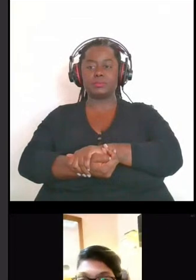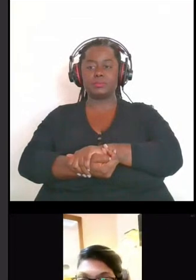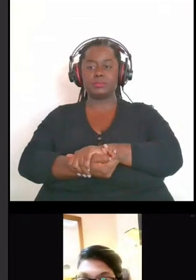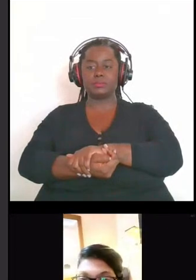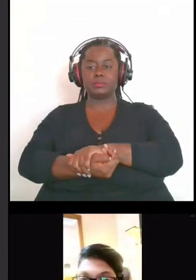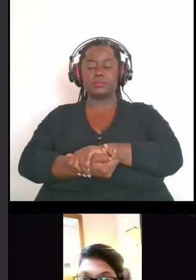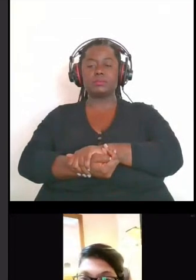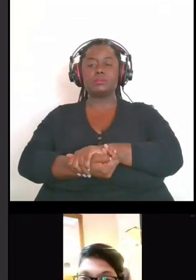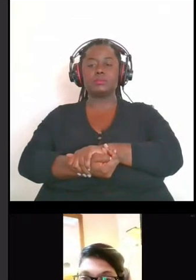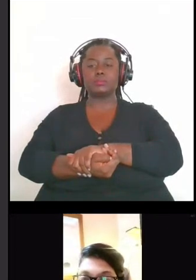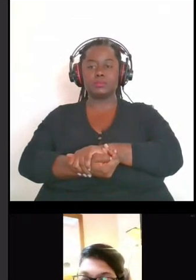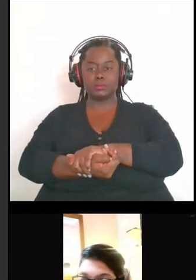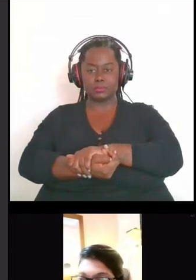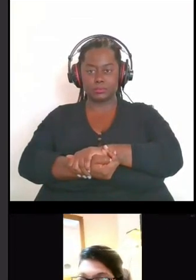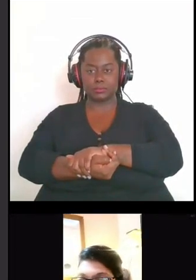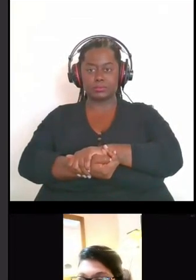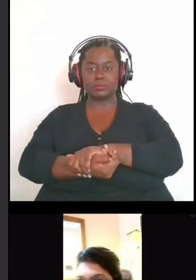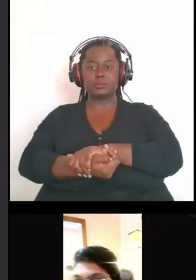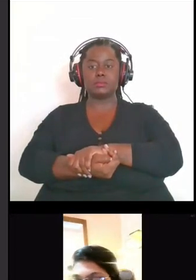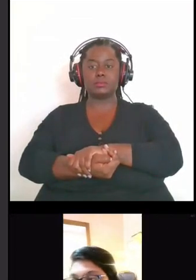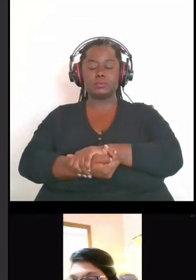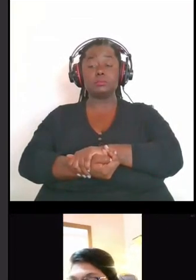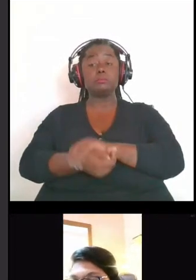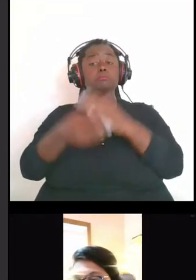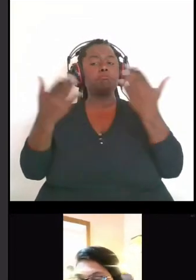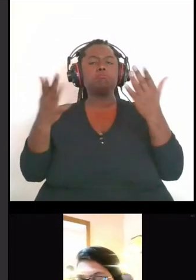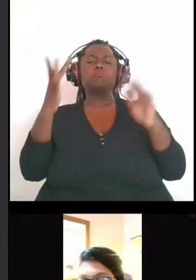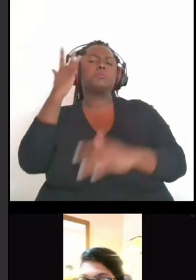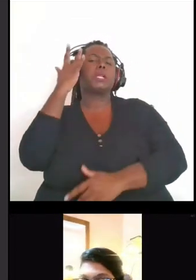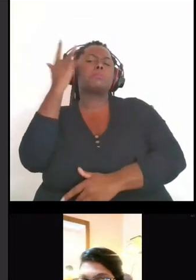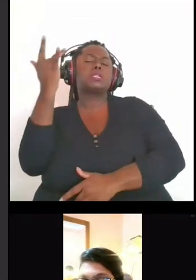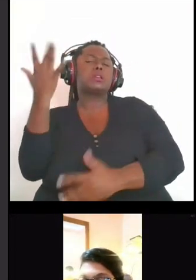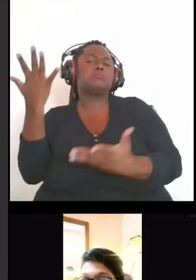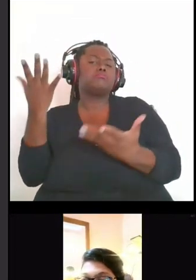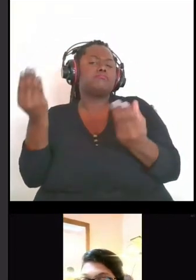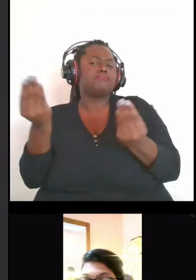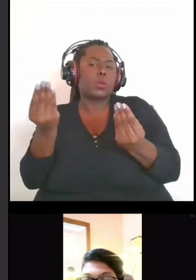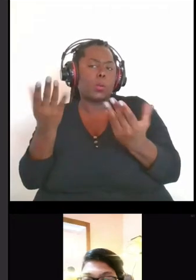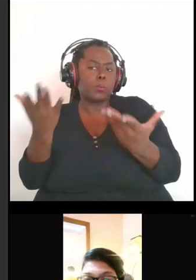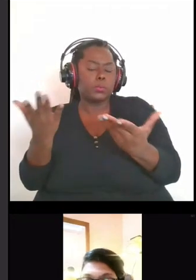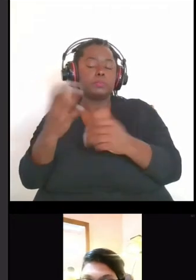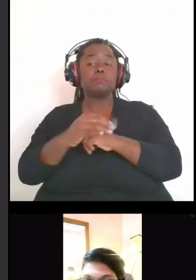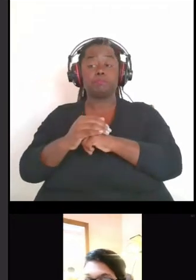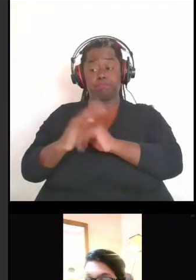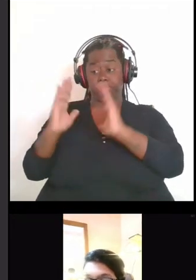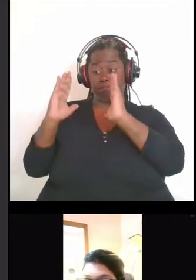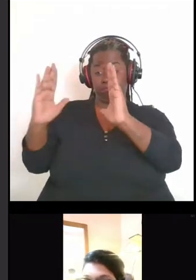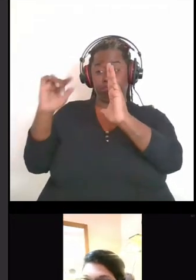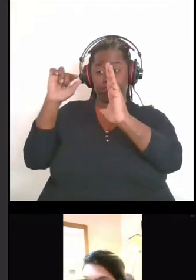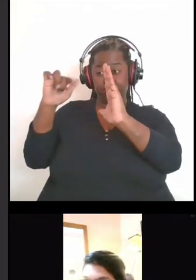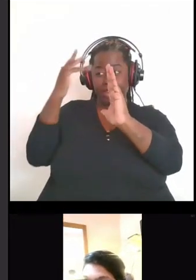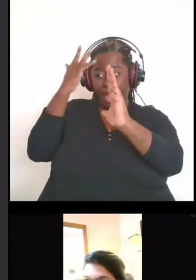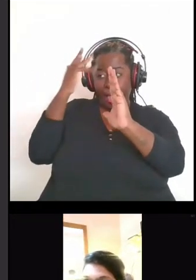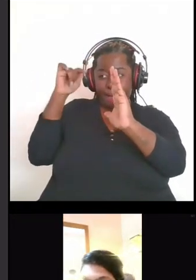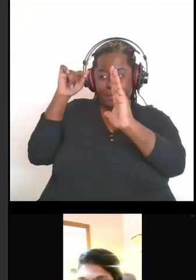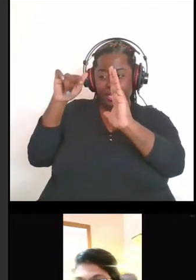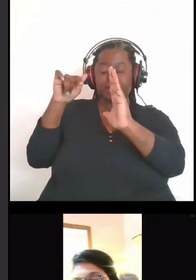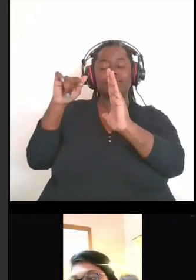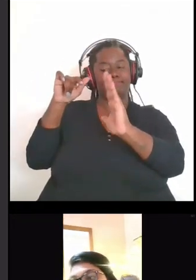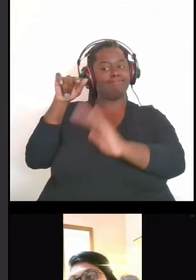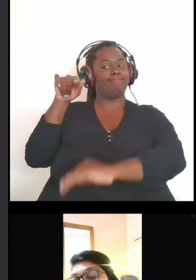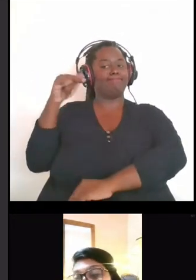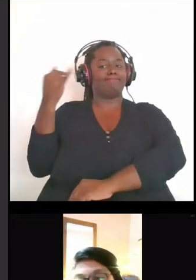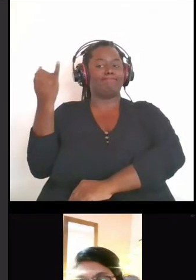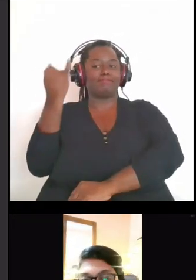tomorrow uh is a very important topic where we did a lot of GIFs that were related to